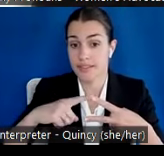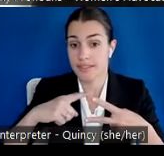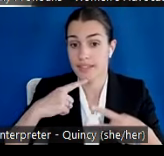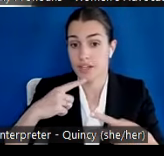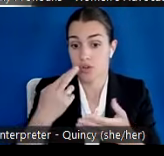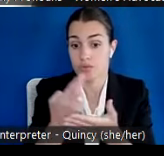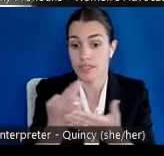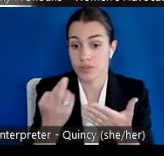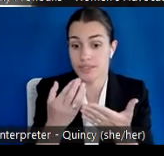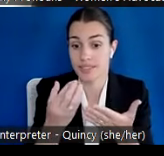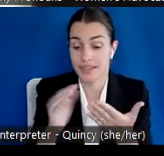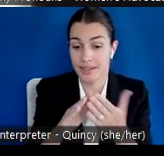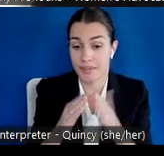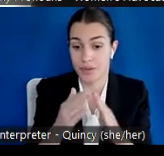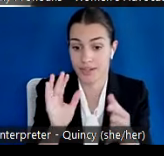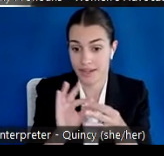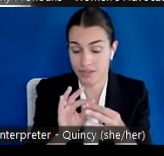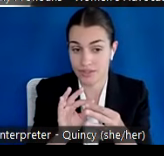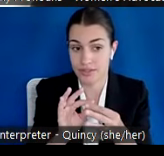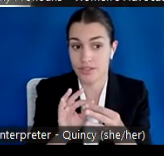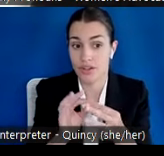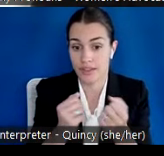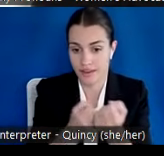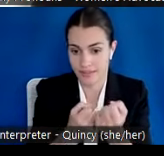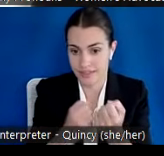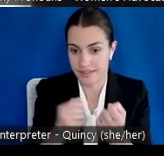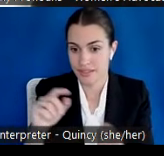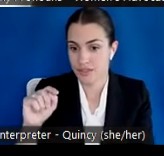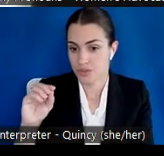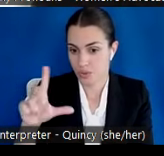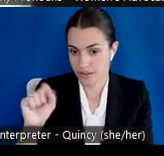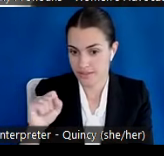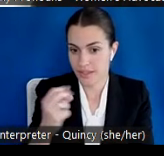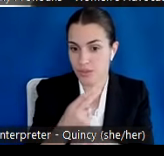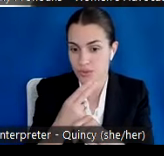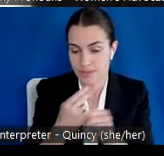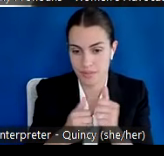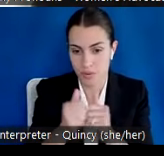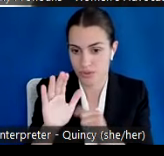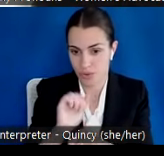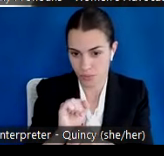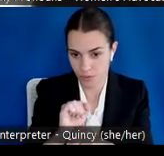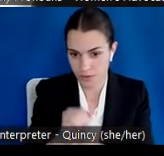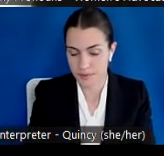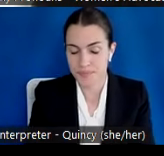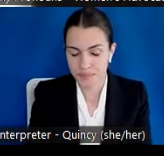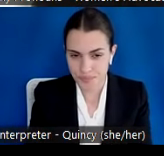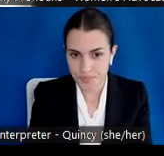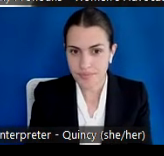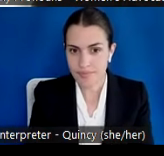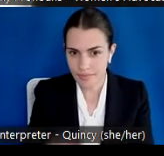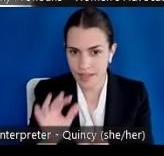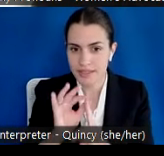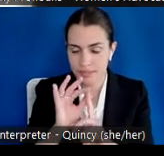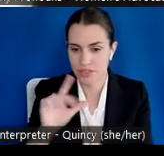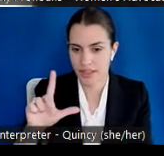and community connections are the advocacy tools that you utilize the most in your work with survivors, especially LGBTQIA2S